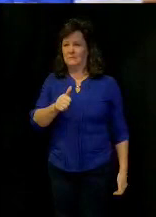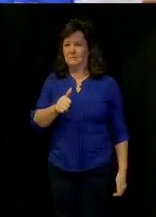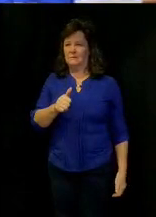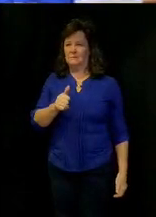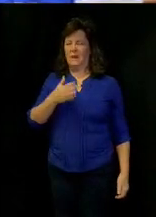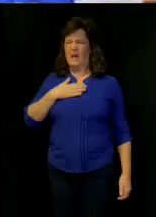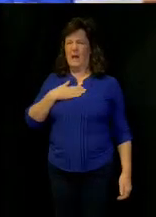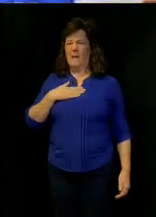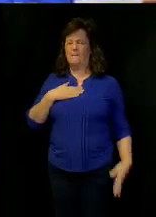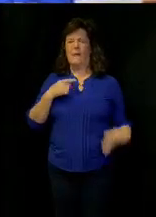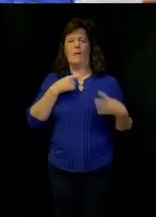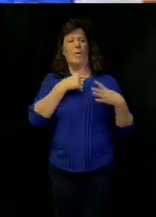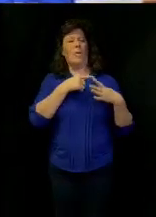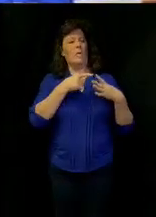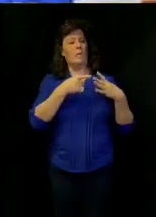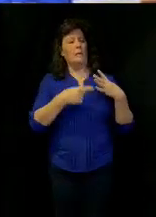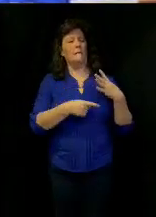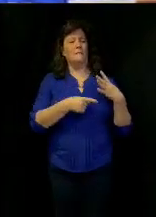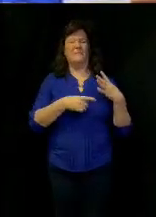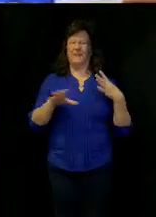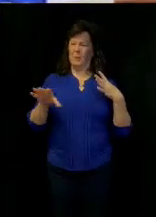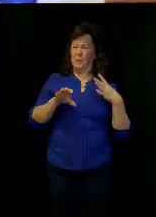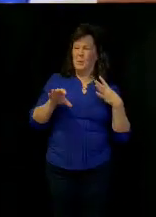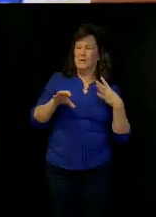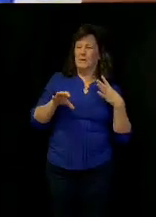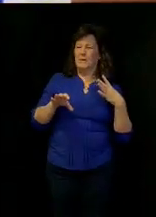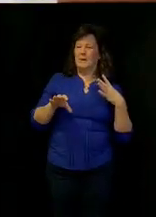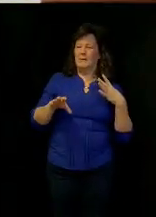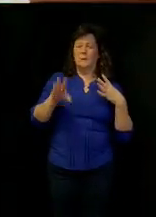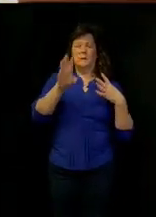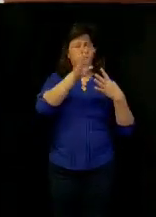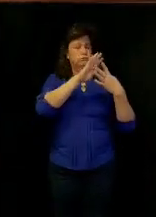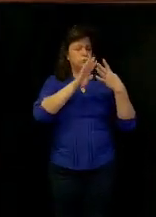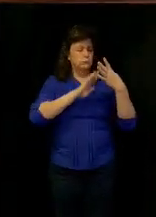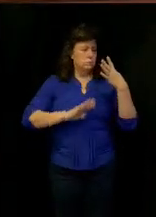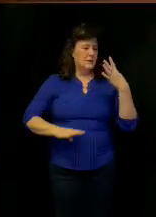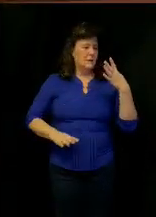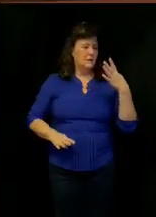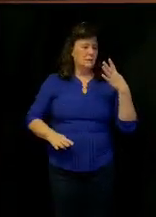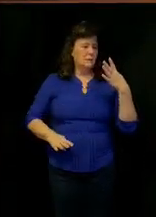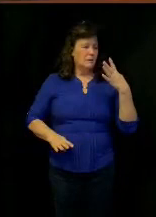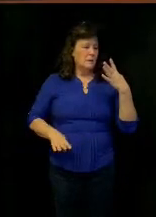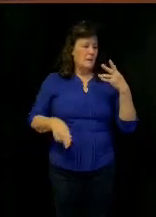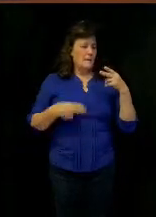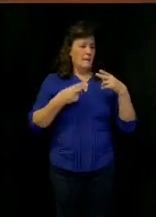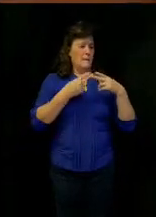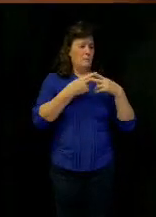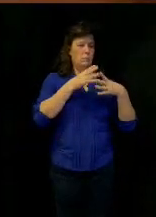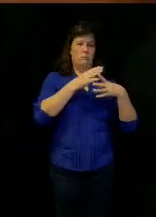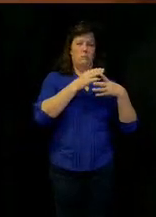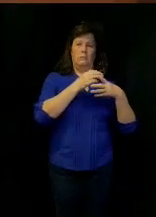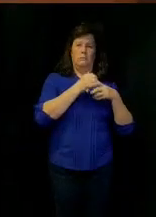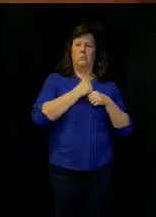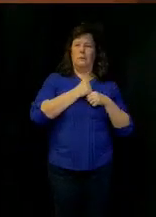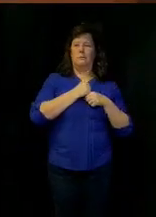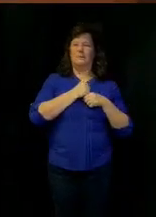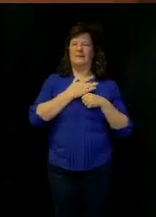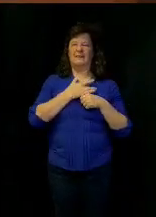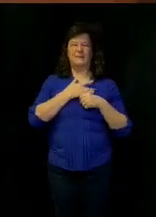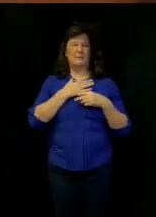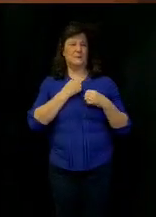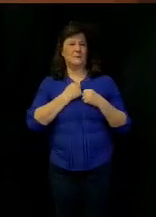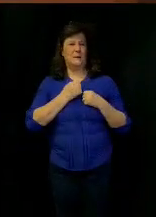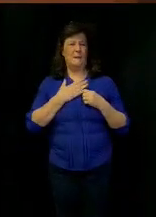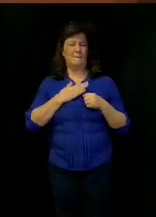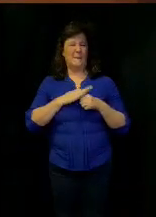I'm this, I'm that. And we do that stuff, and we take that stuff, and we label ourselves. Well, this is my